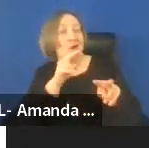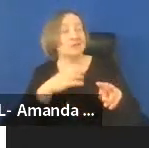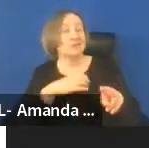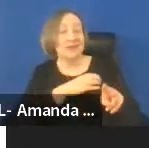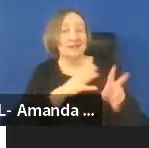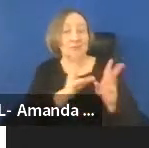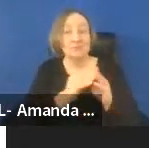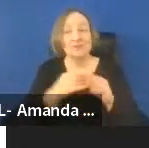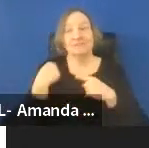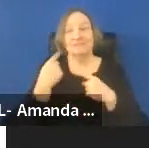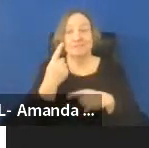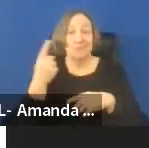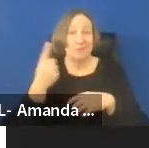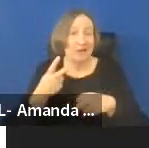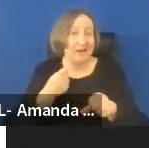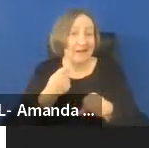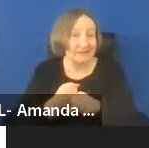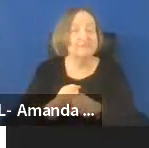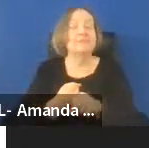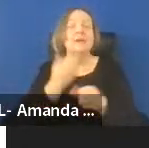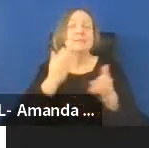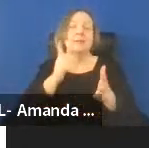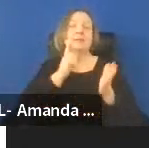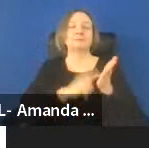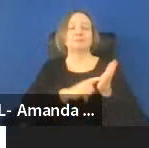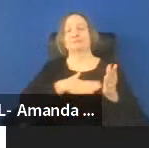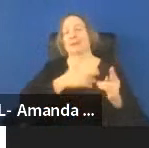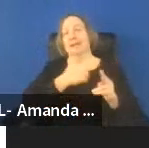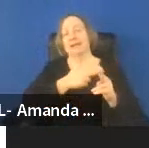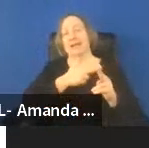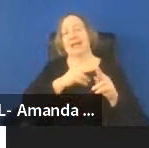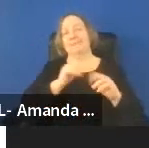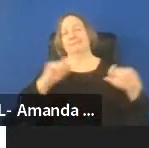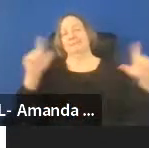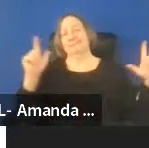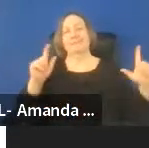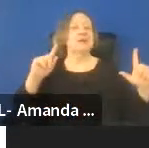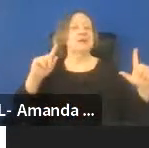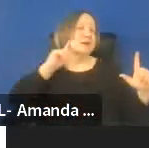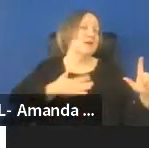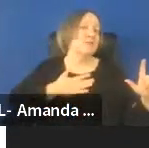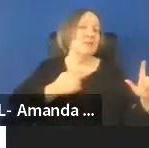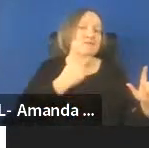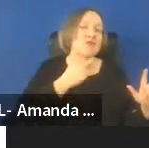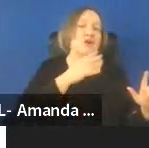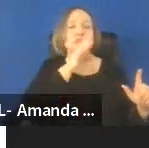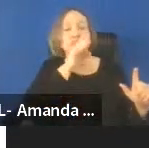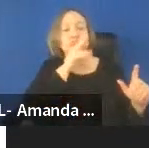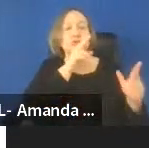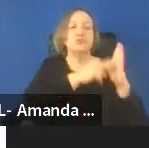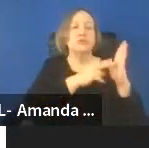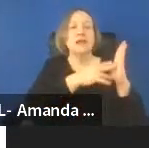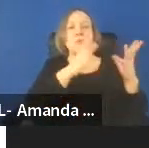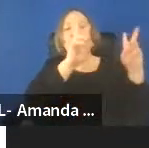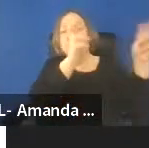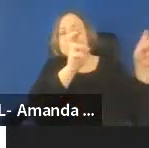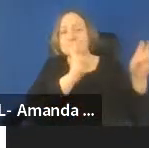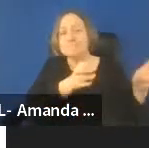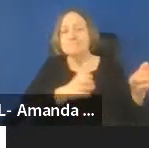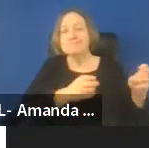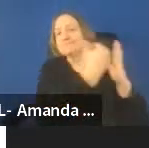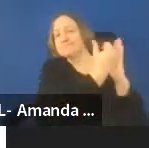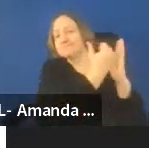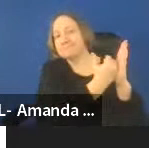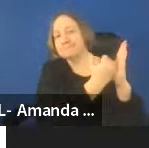past year and a half, you may have seen my name on the screen and heard my voice reading the titles of agenda items